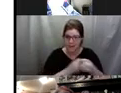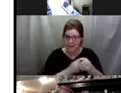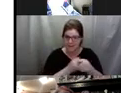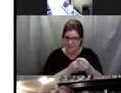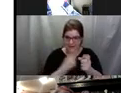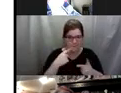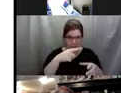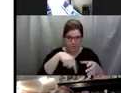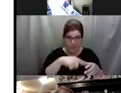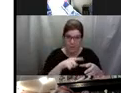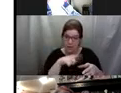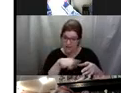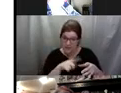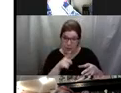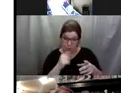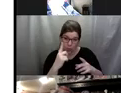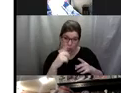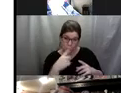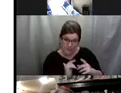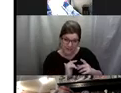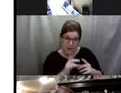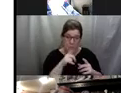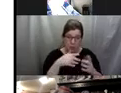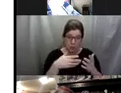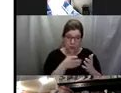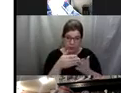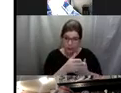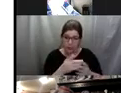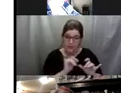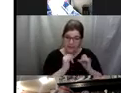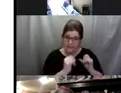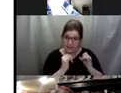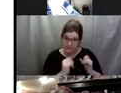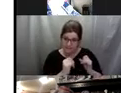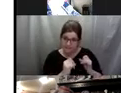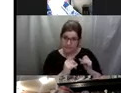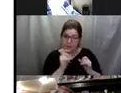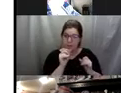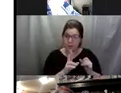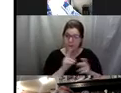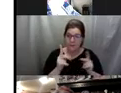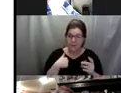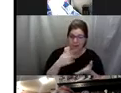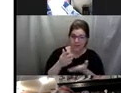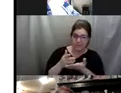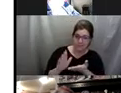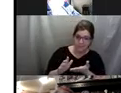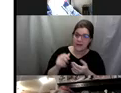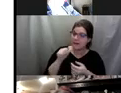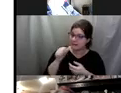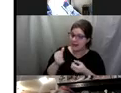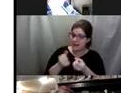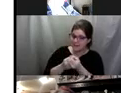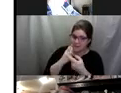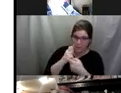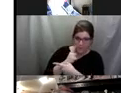and look and navigate the world in the same ways that I do? And the people that I'm calling out, are